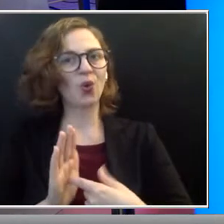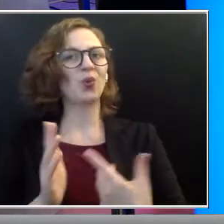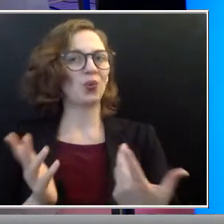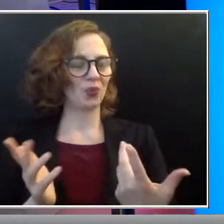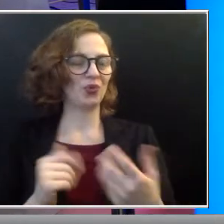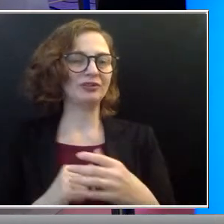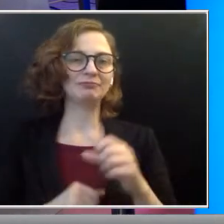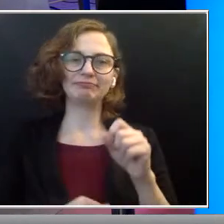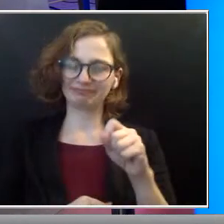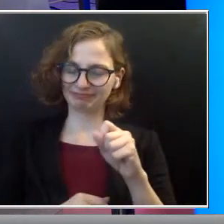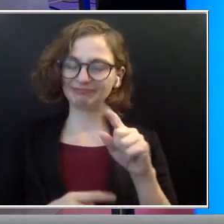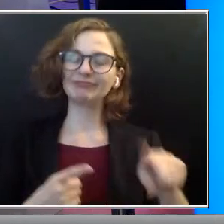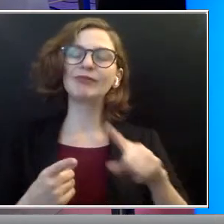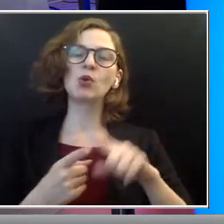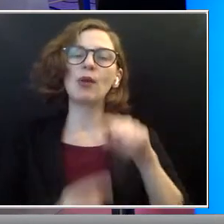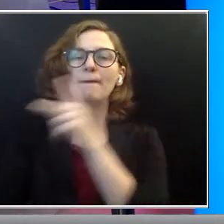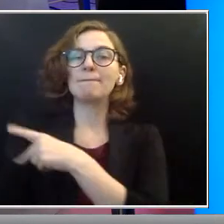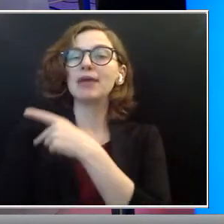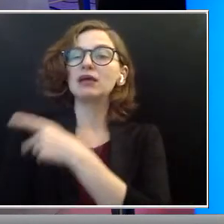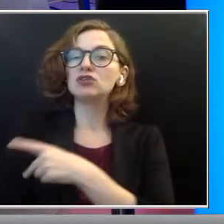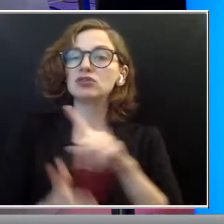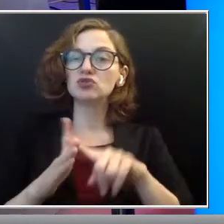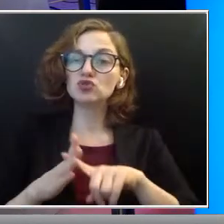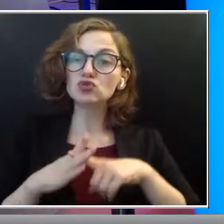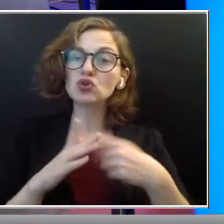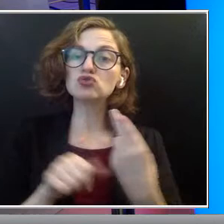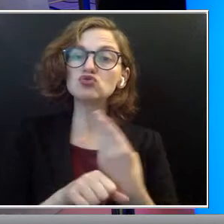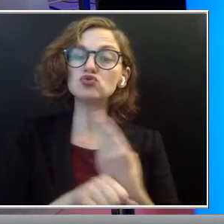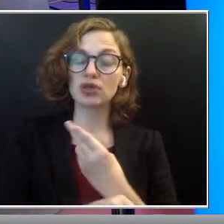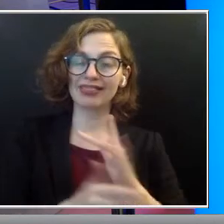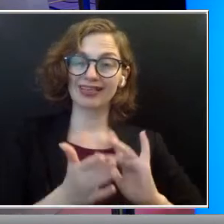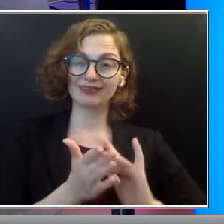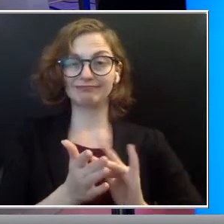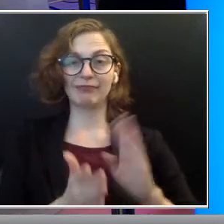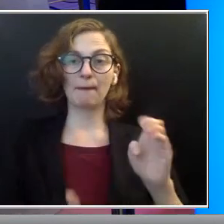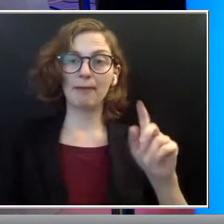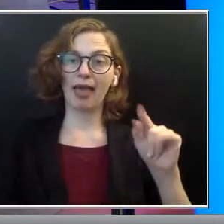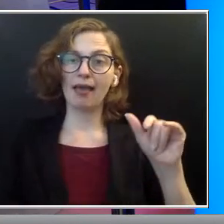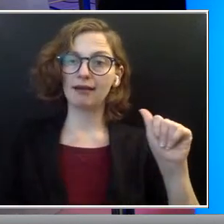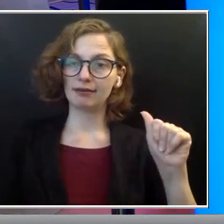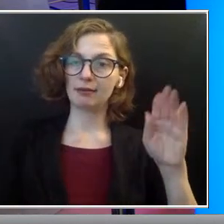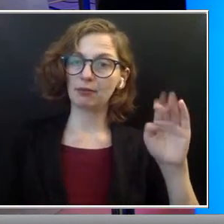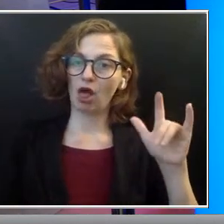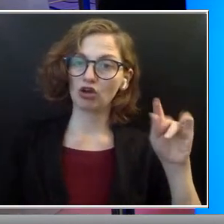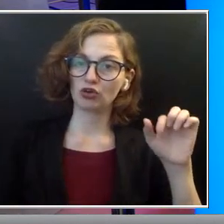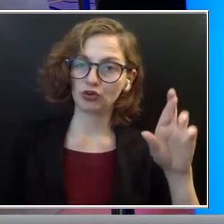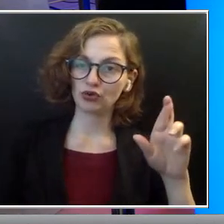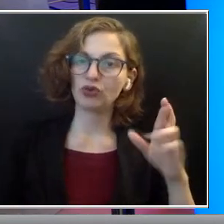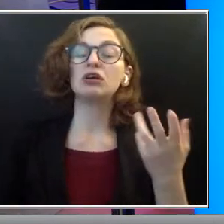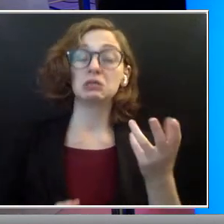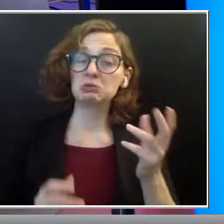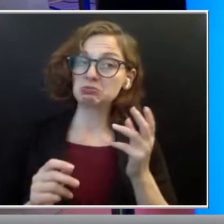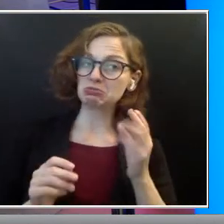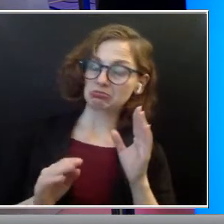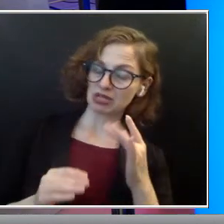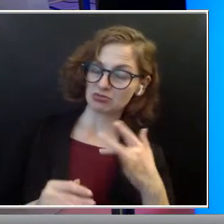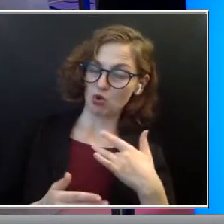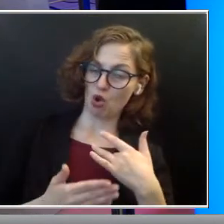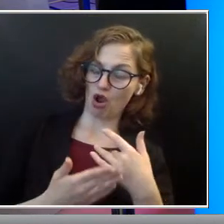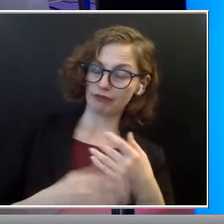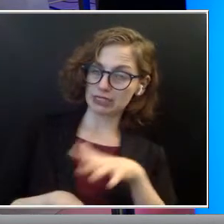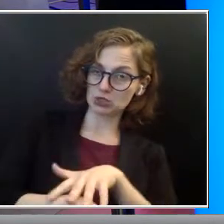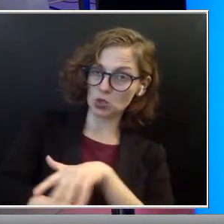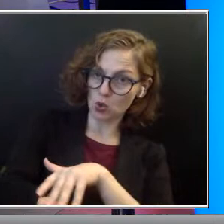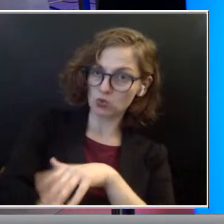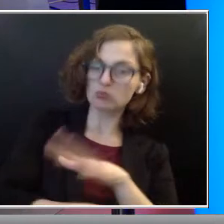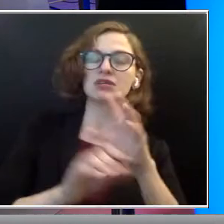rate, then exercise is a good thing to add back to the mix. And Erin's exactly right. Once we start antithyroid